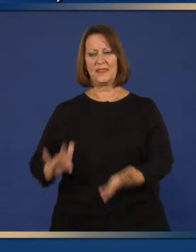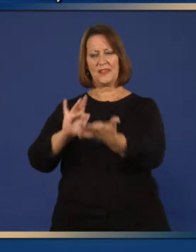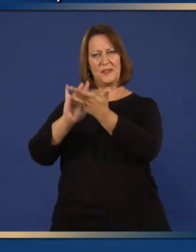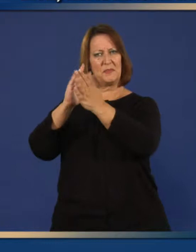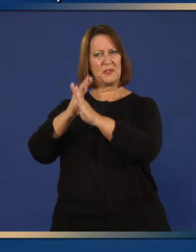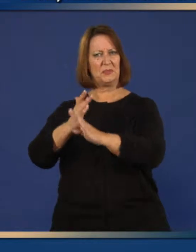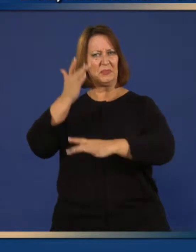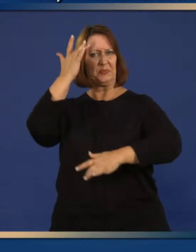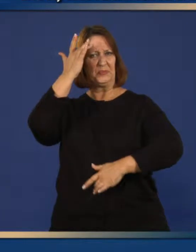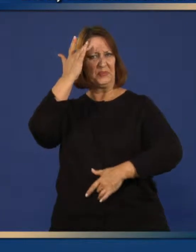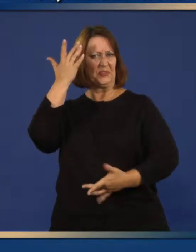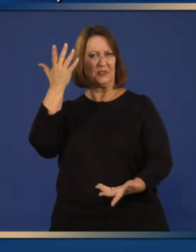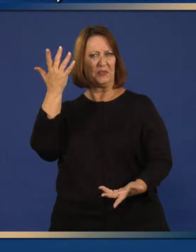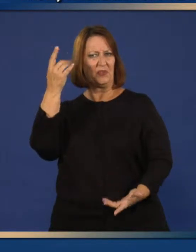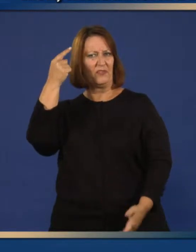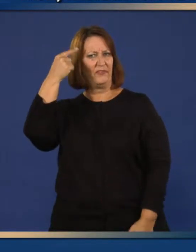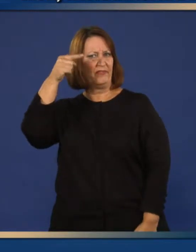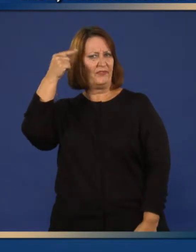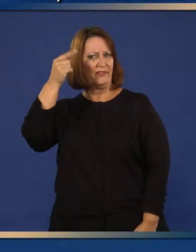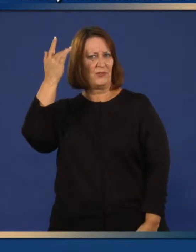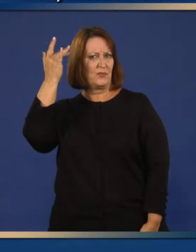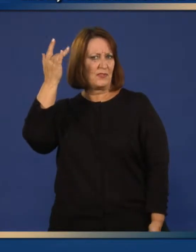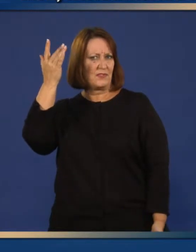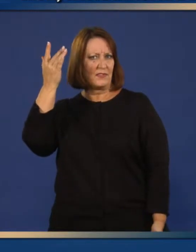Why get vaccinated?